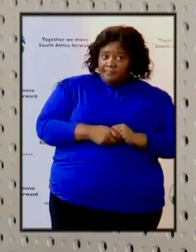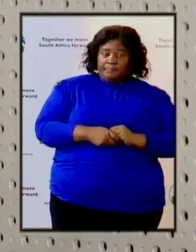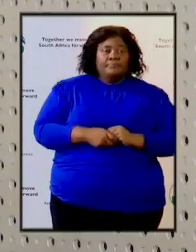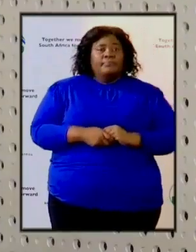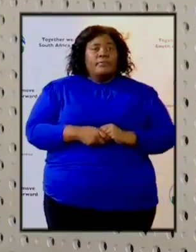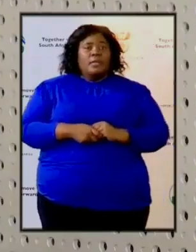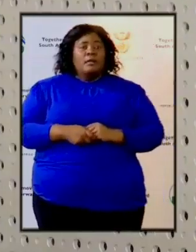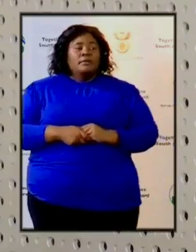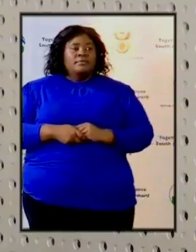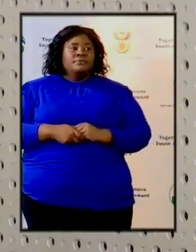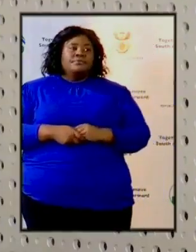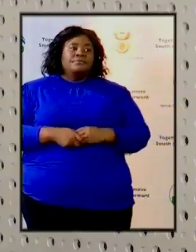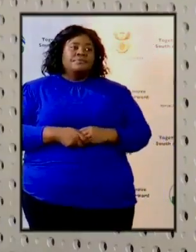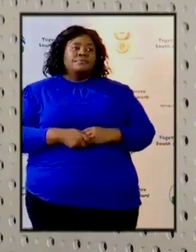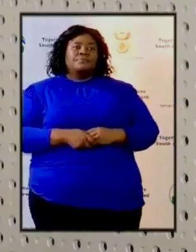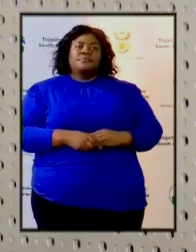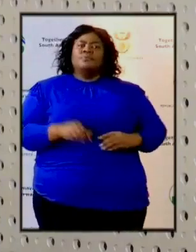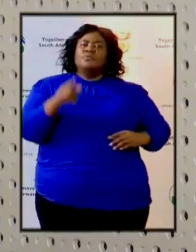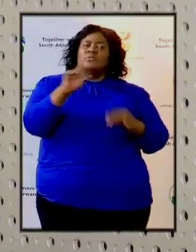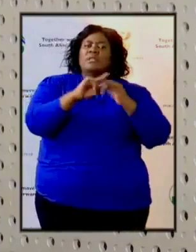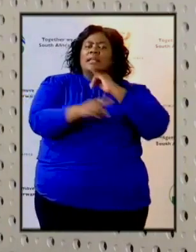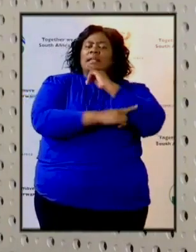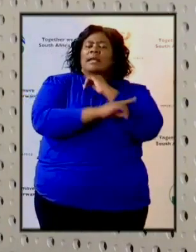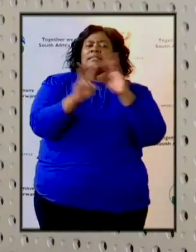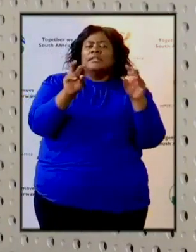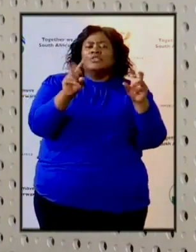Maybe on that last issue, if